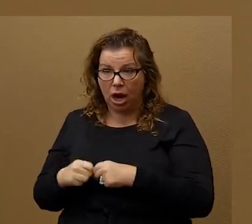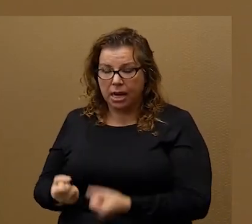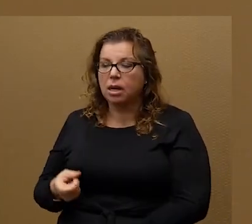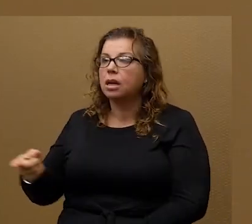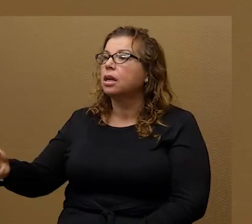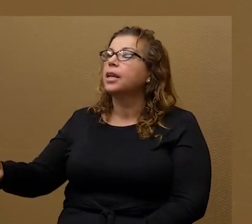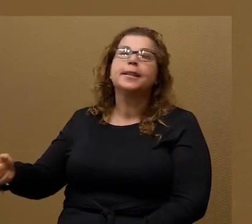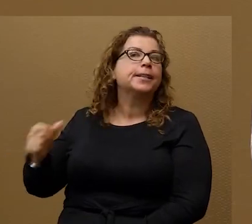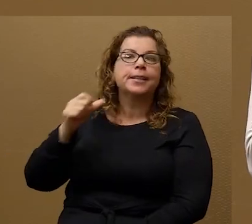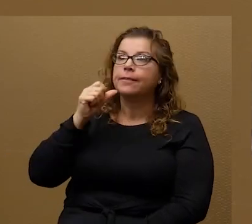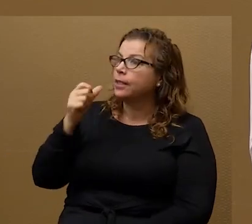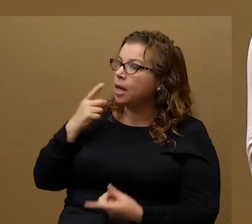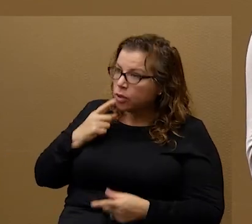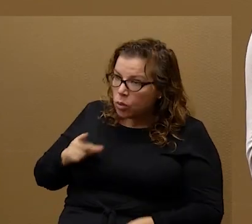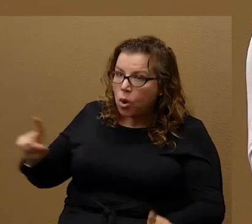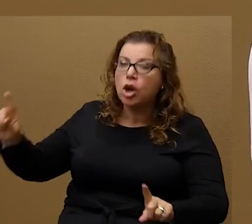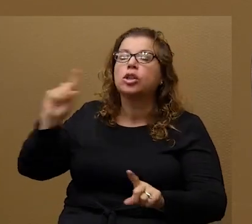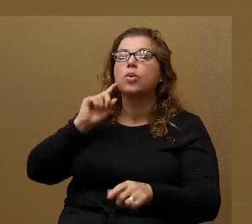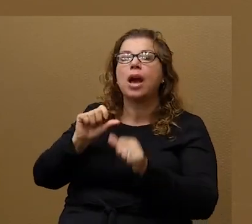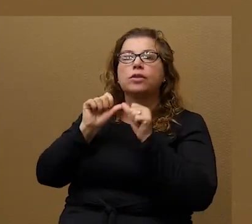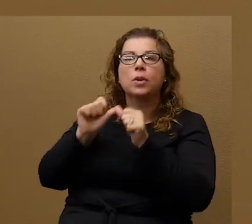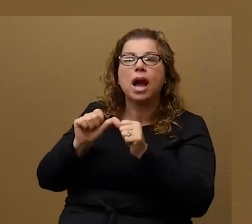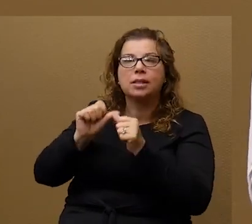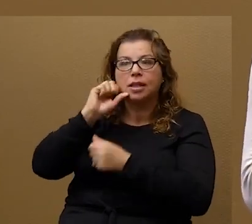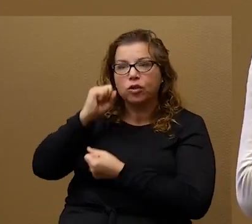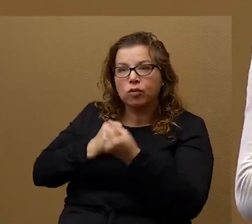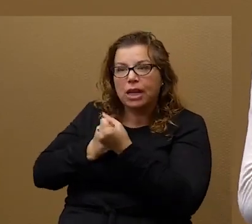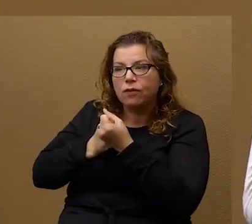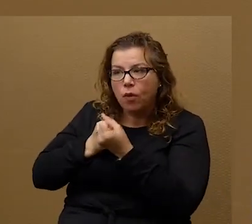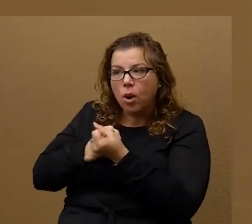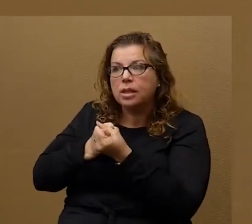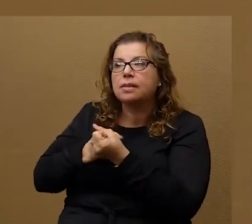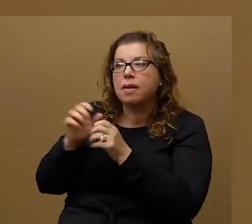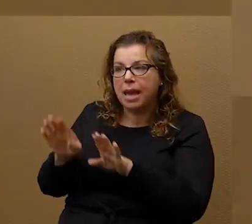constantly reinforcing those behaviors.